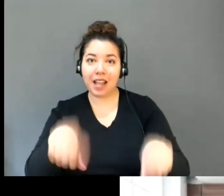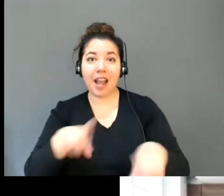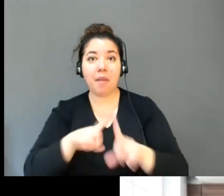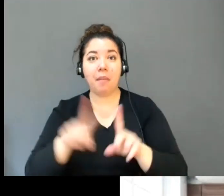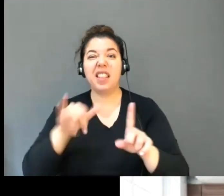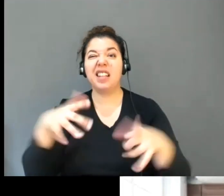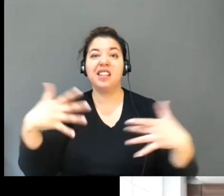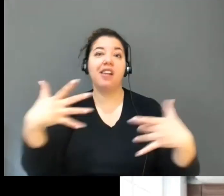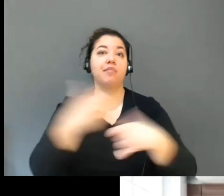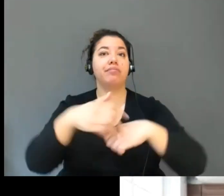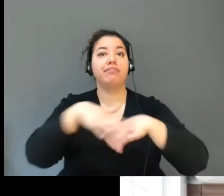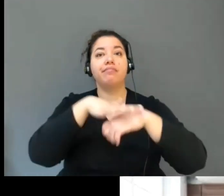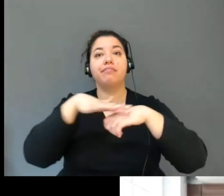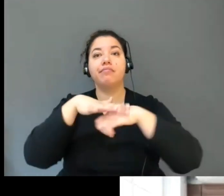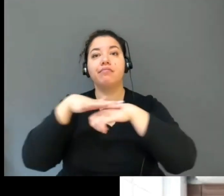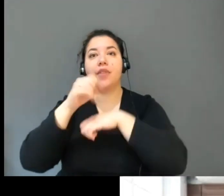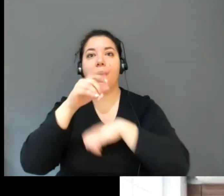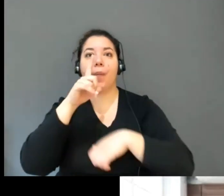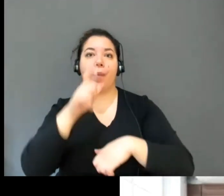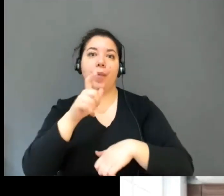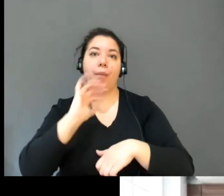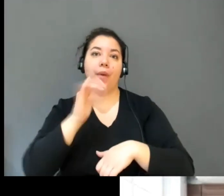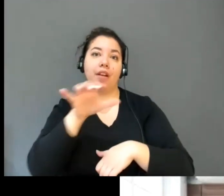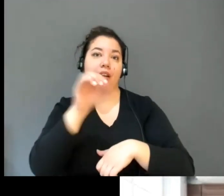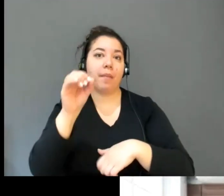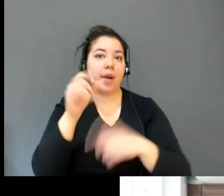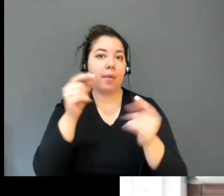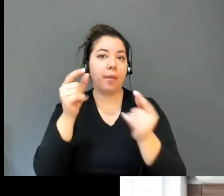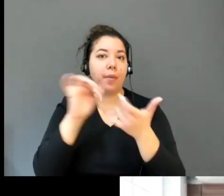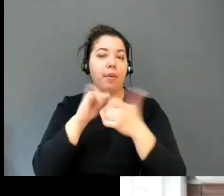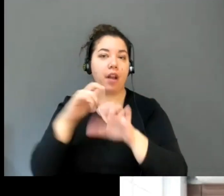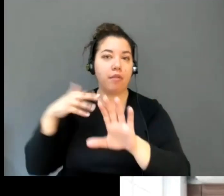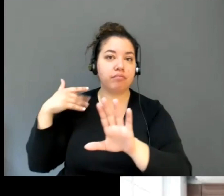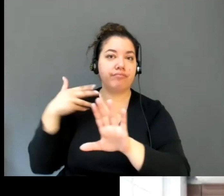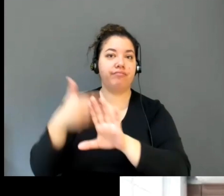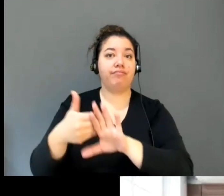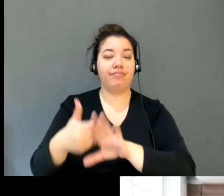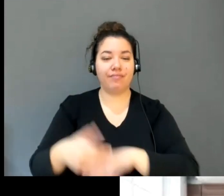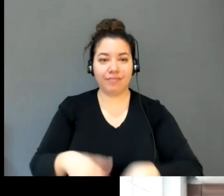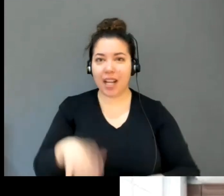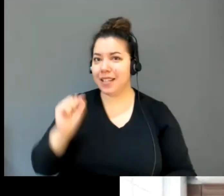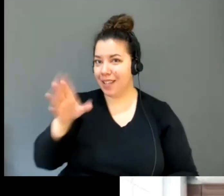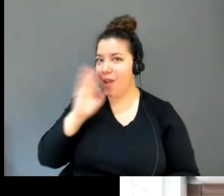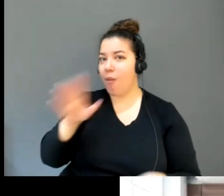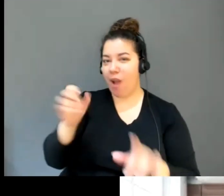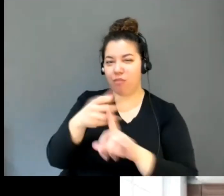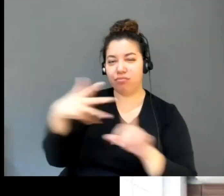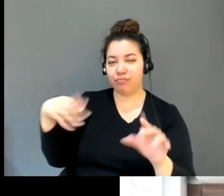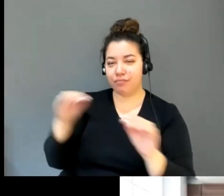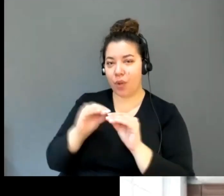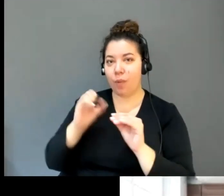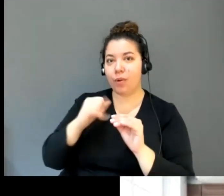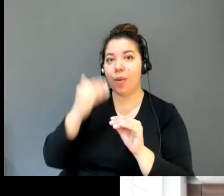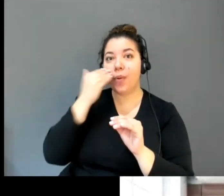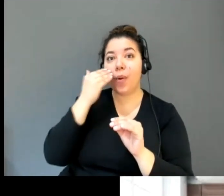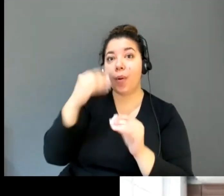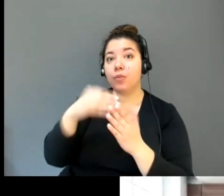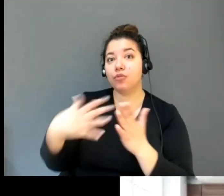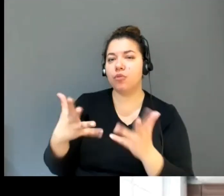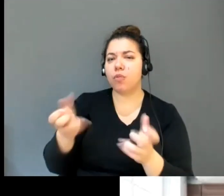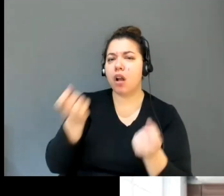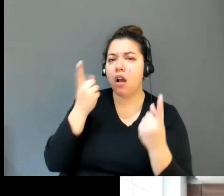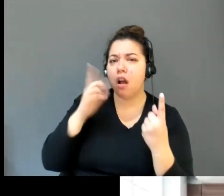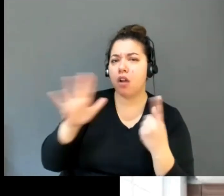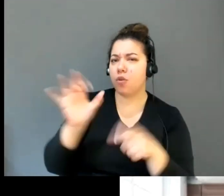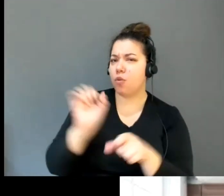that's kind of who we are today and how we got there. That's perfect. We're going to get into that. And I know the students want to understand, what does the work look like? Like,